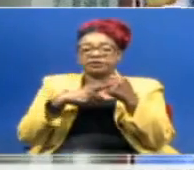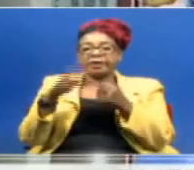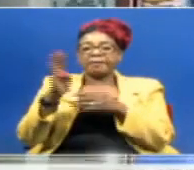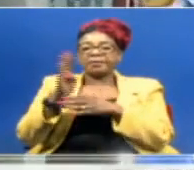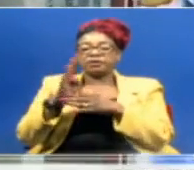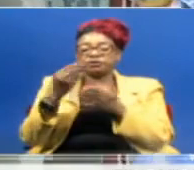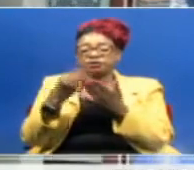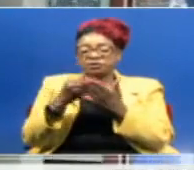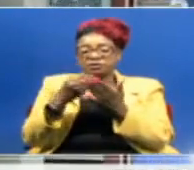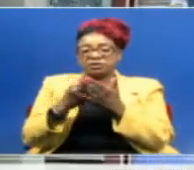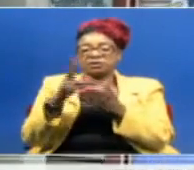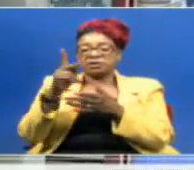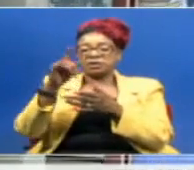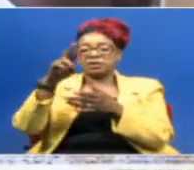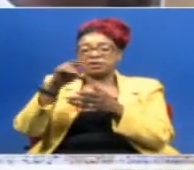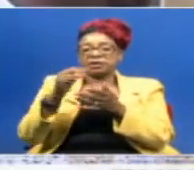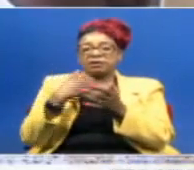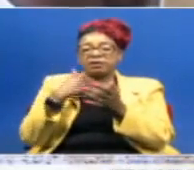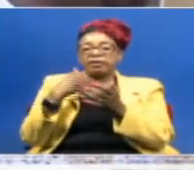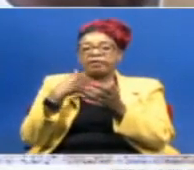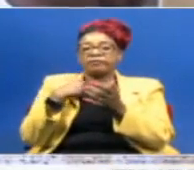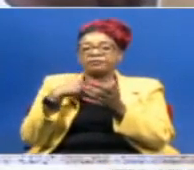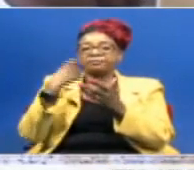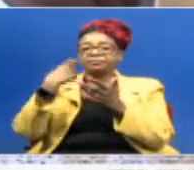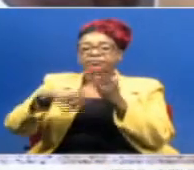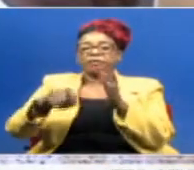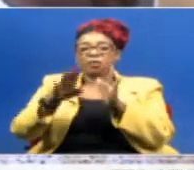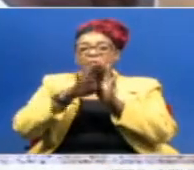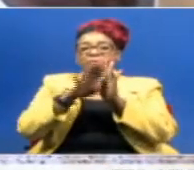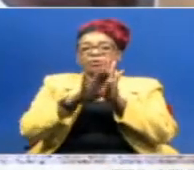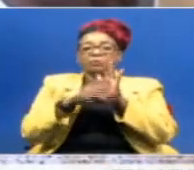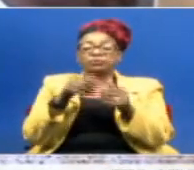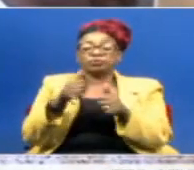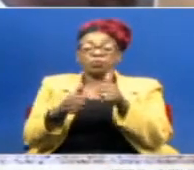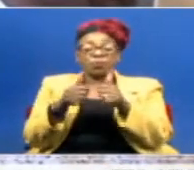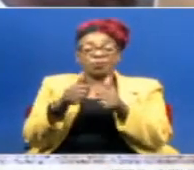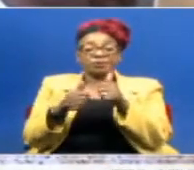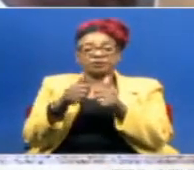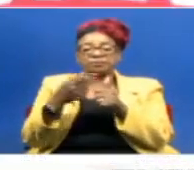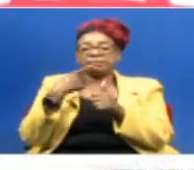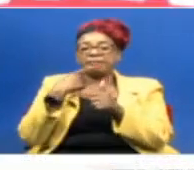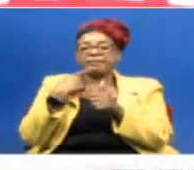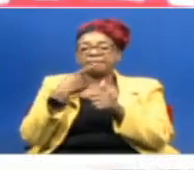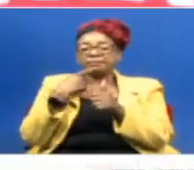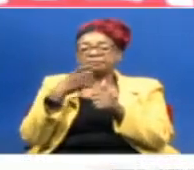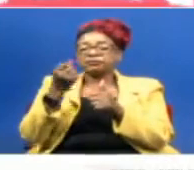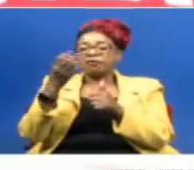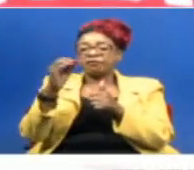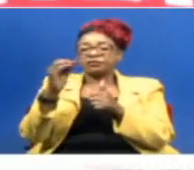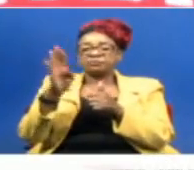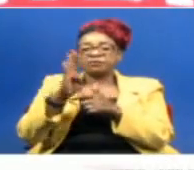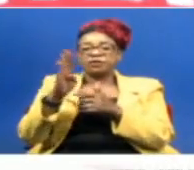the much-awaited tax amnesty program, through which it seeks to raise 50 billion shillings.